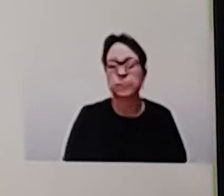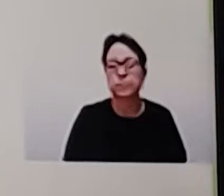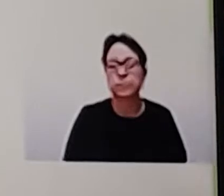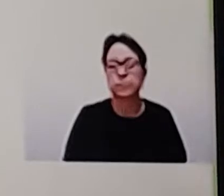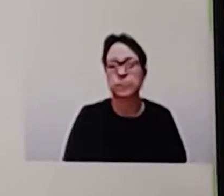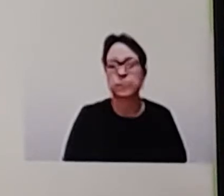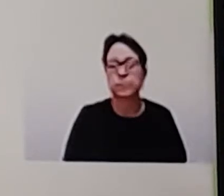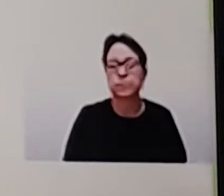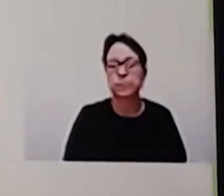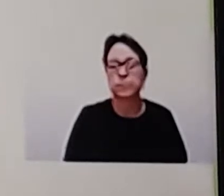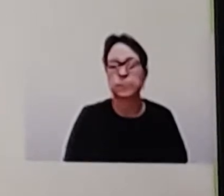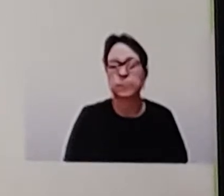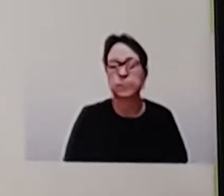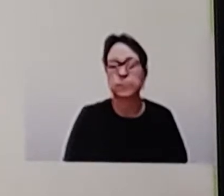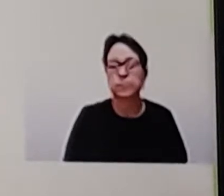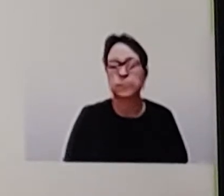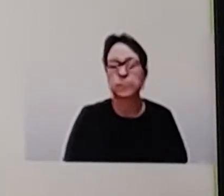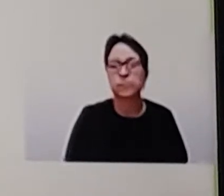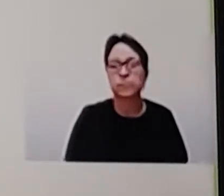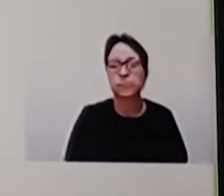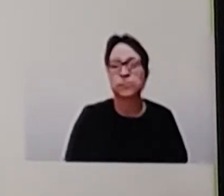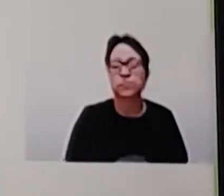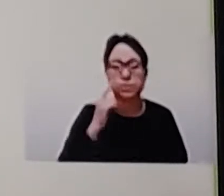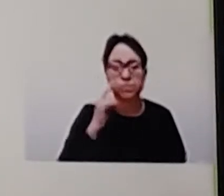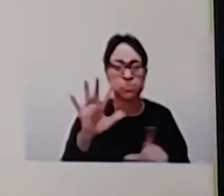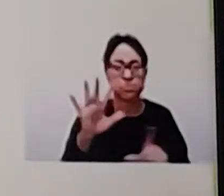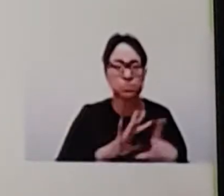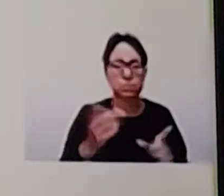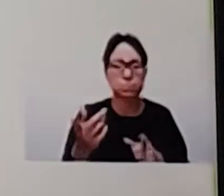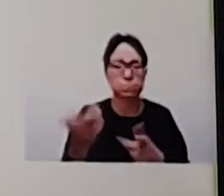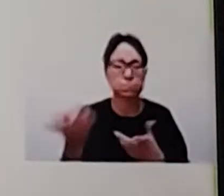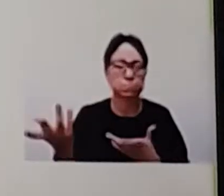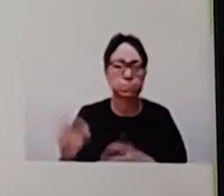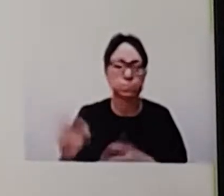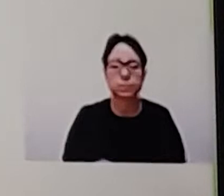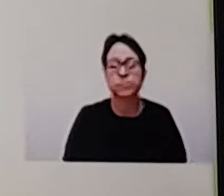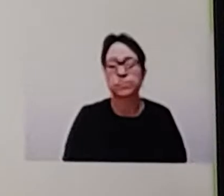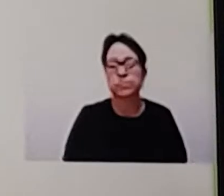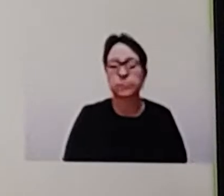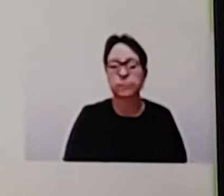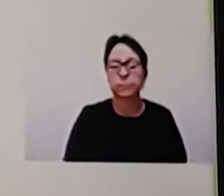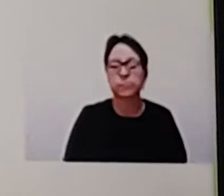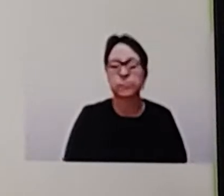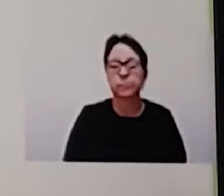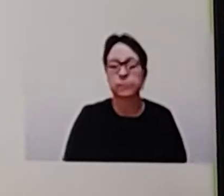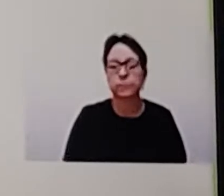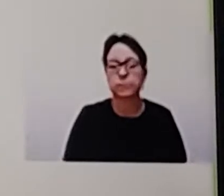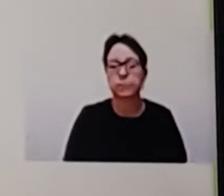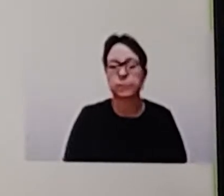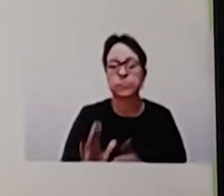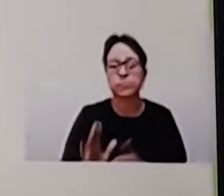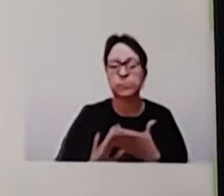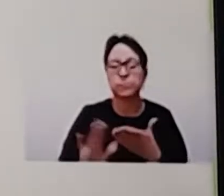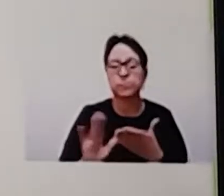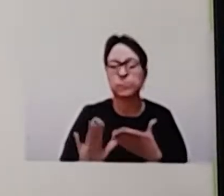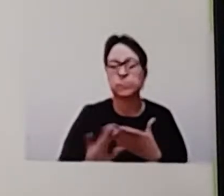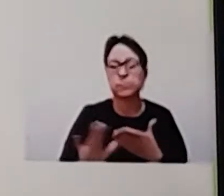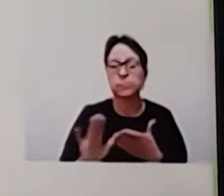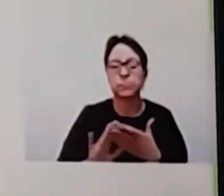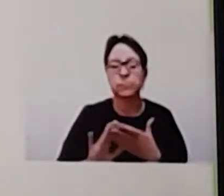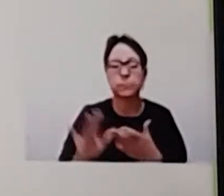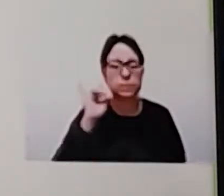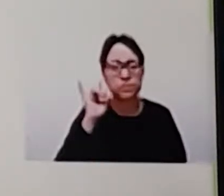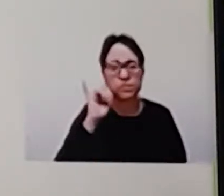This is to show why you need accessibility for the disabled. So if a wheelchair